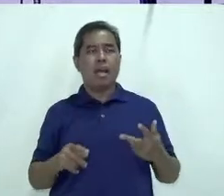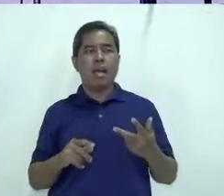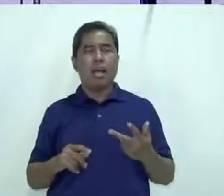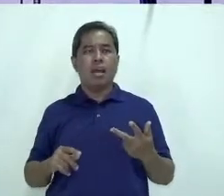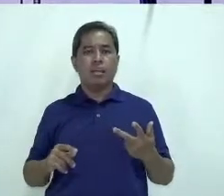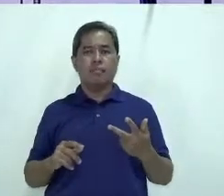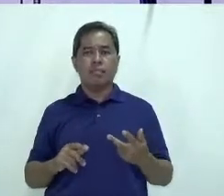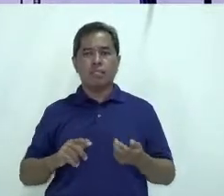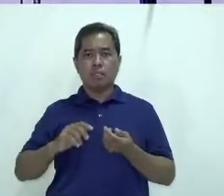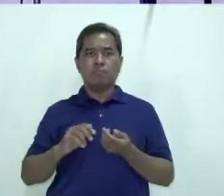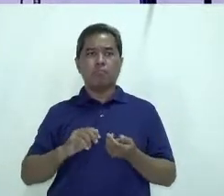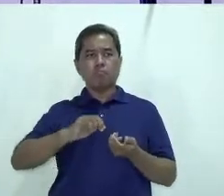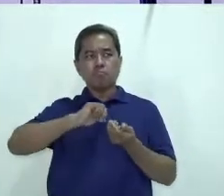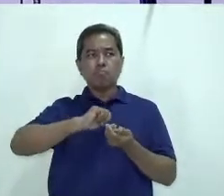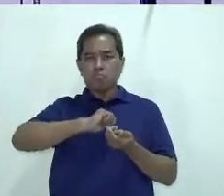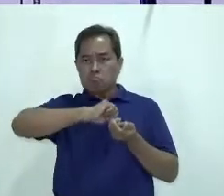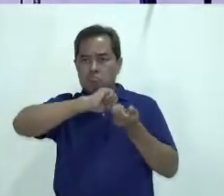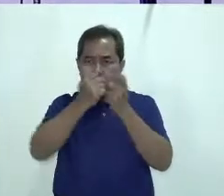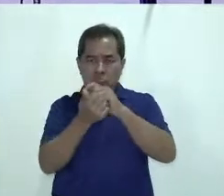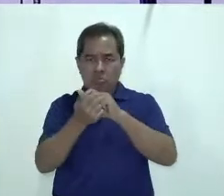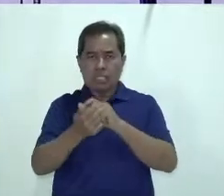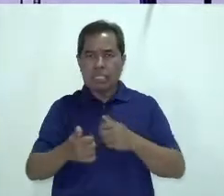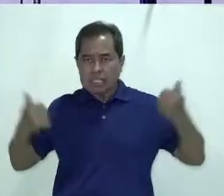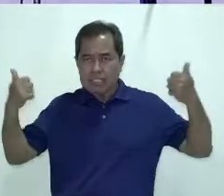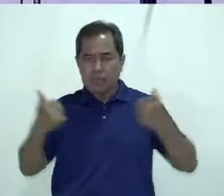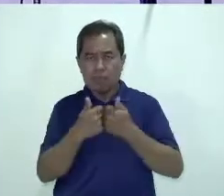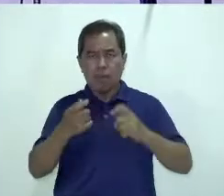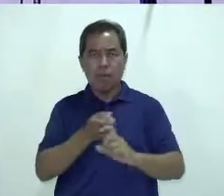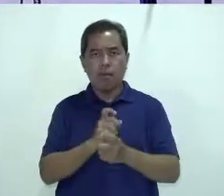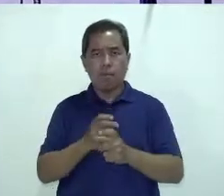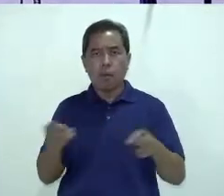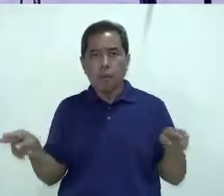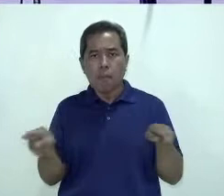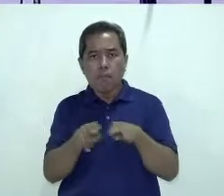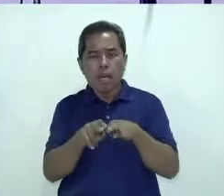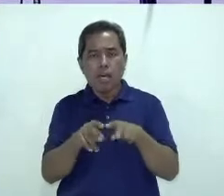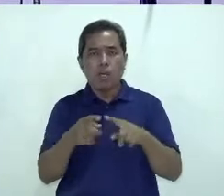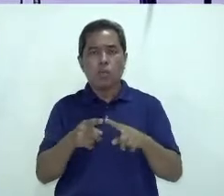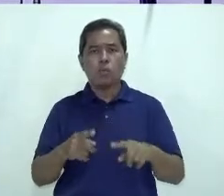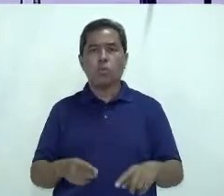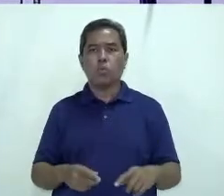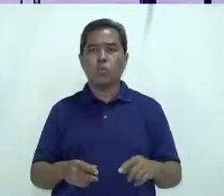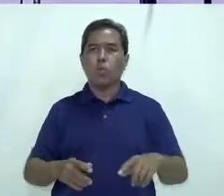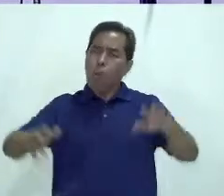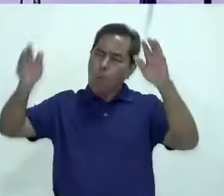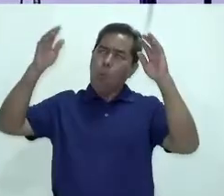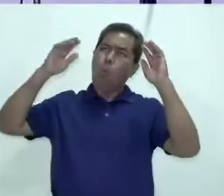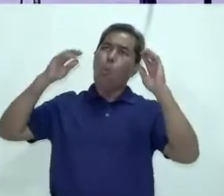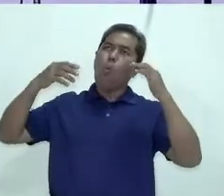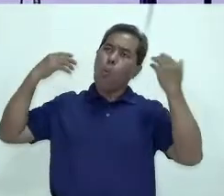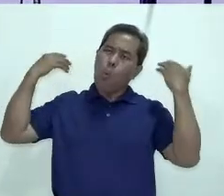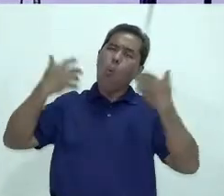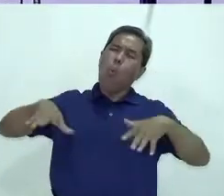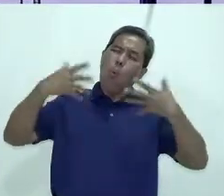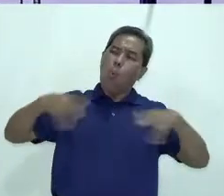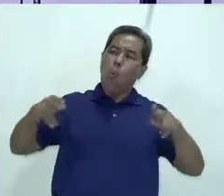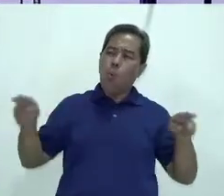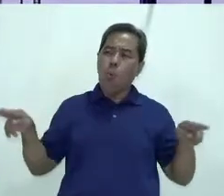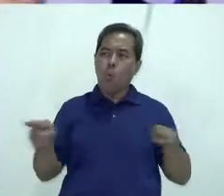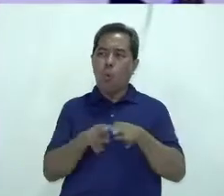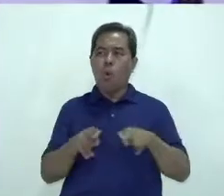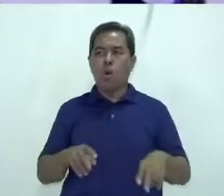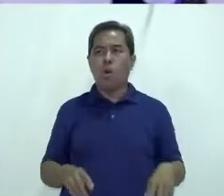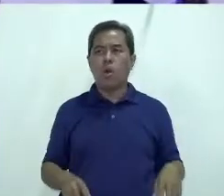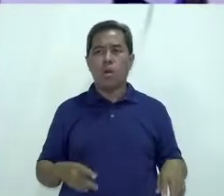the natural to the supernatural. Because as followers of Jesus, we know that the